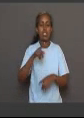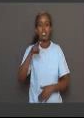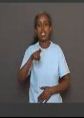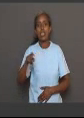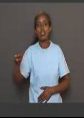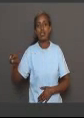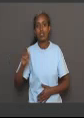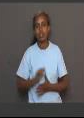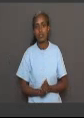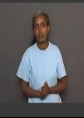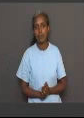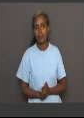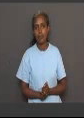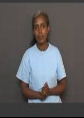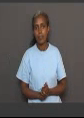x-axis.